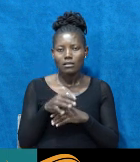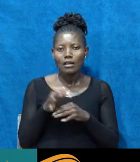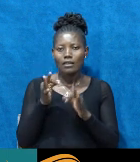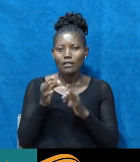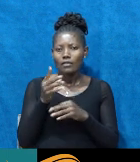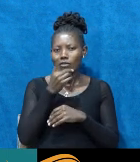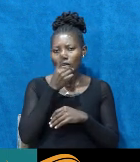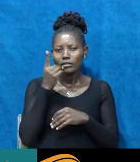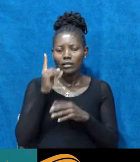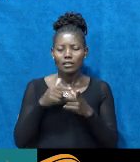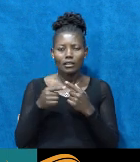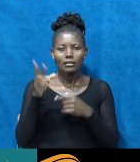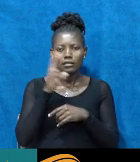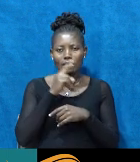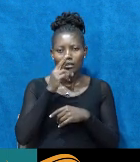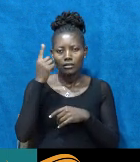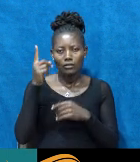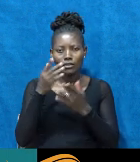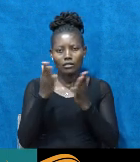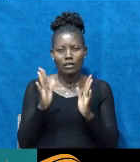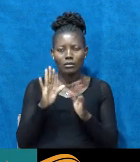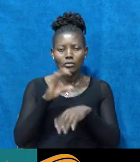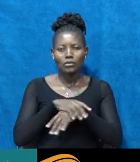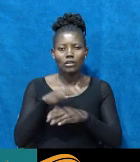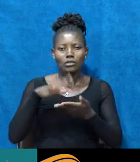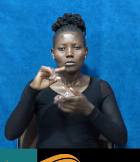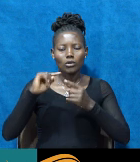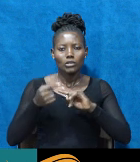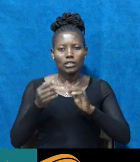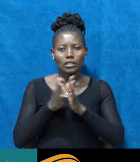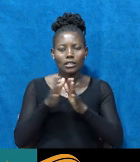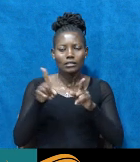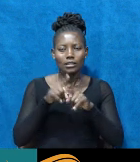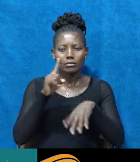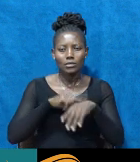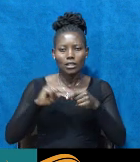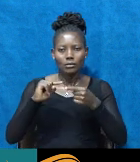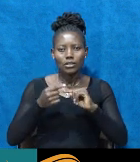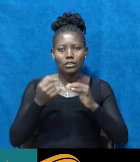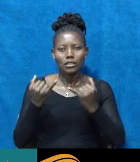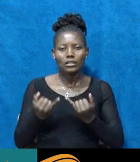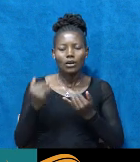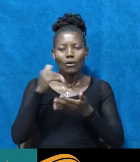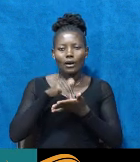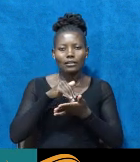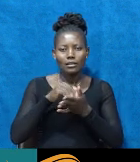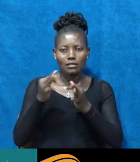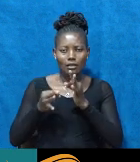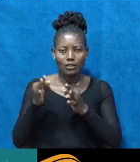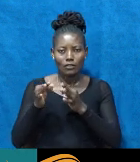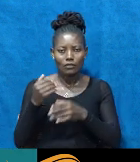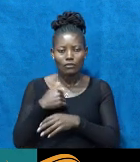to them to be able to get more injuries. And even during injury now, again, if they are dehydrated, if they're